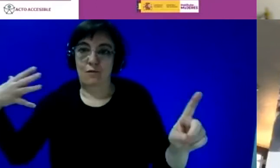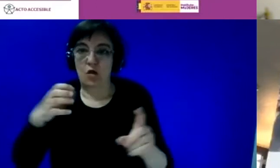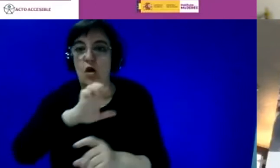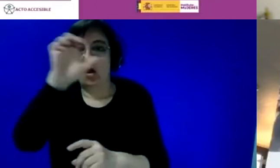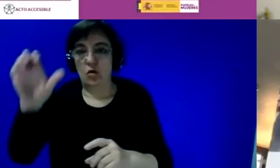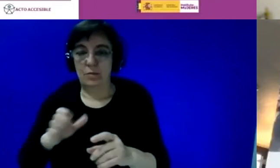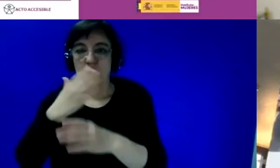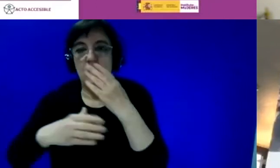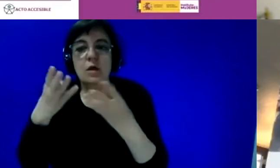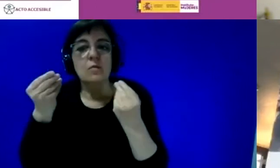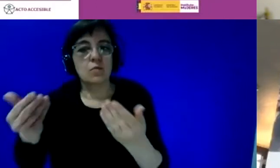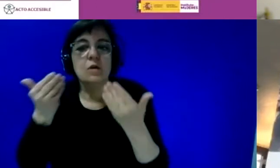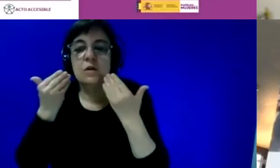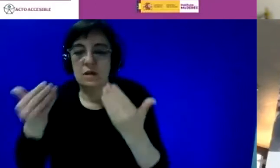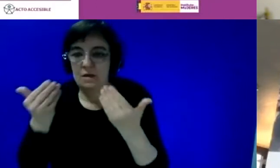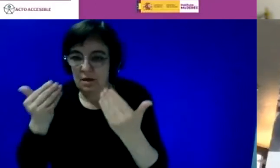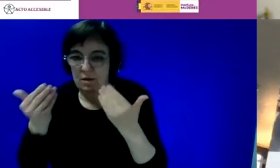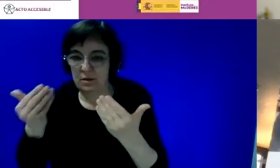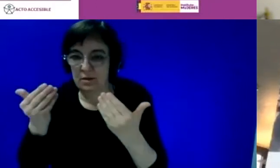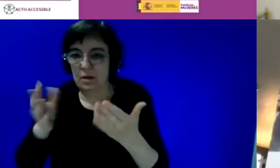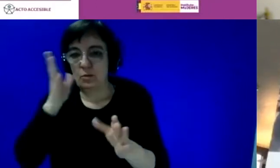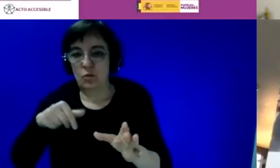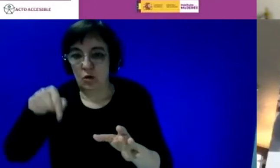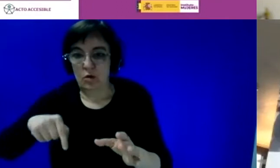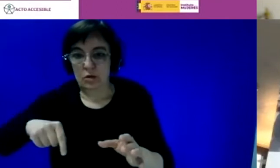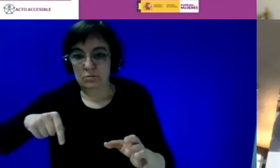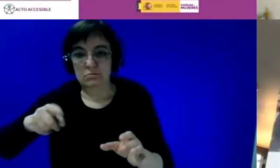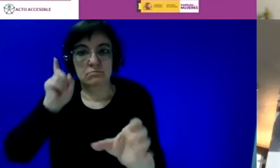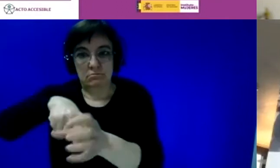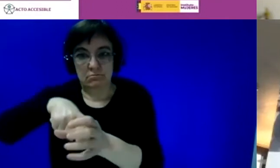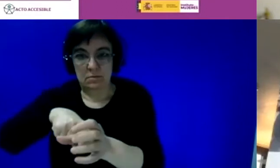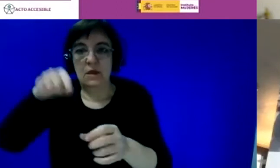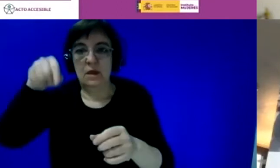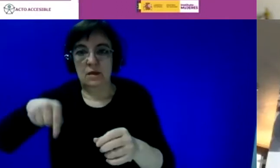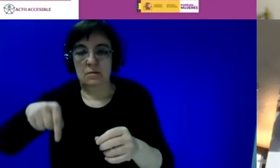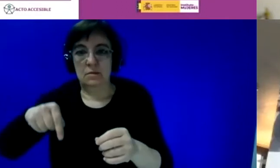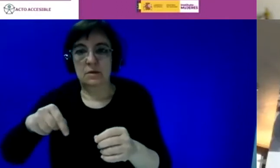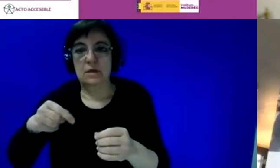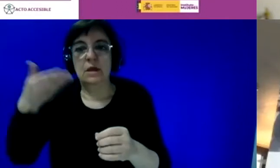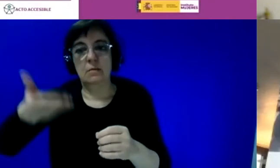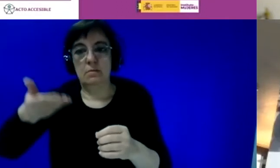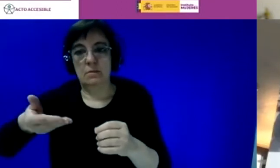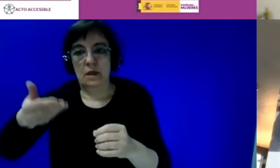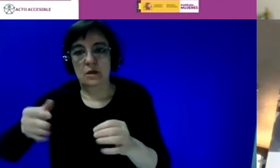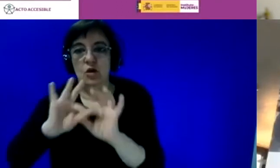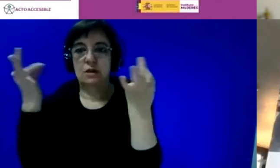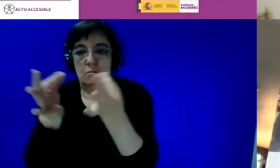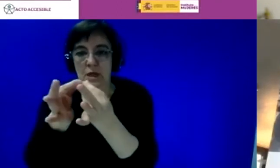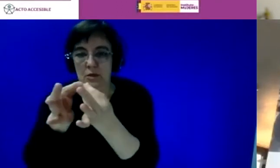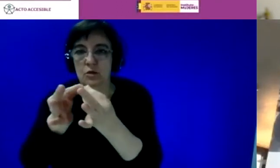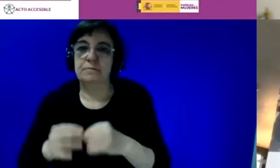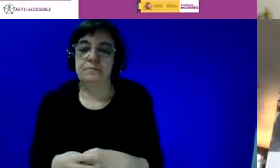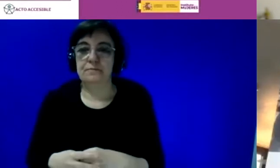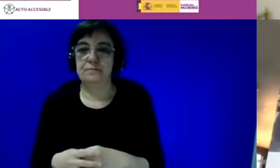of the European Disability Forum also, thank you very much for being here in this important